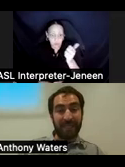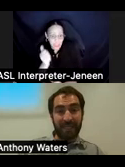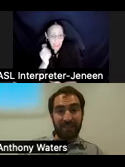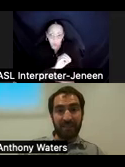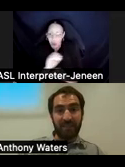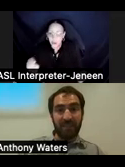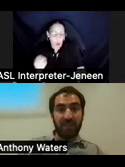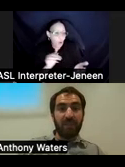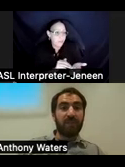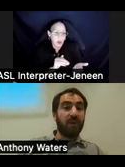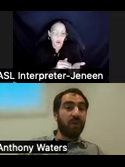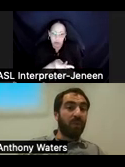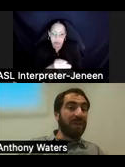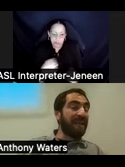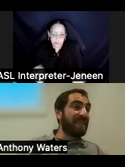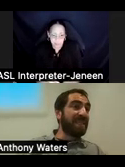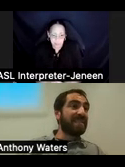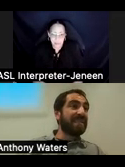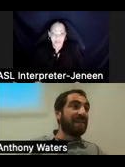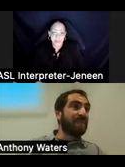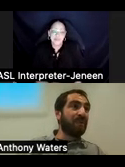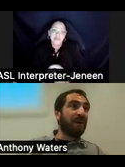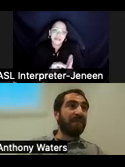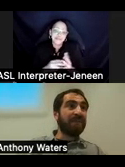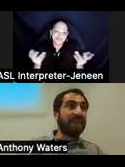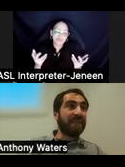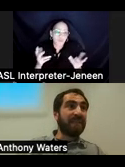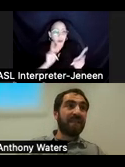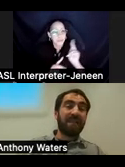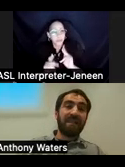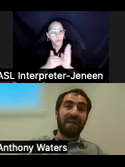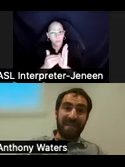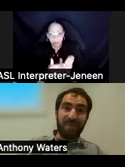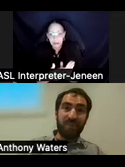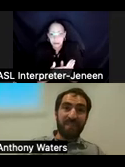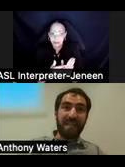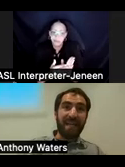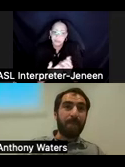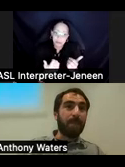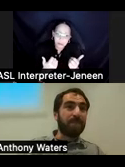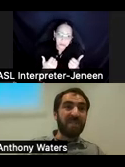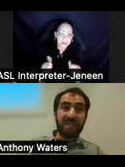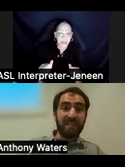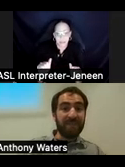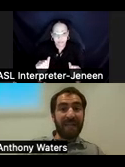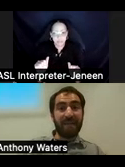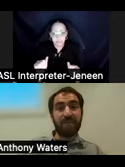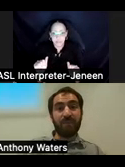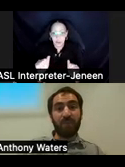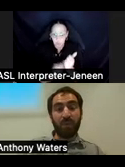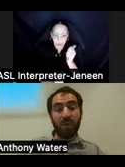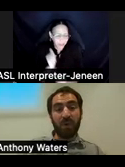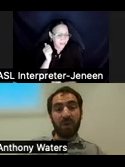medical care. So what that means is that people often attempt suicide dozens of